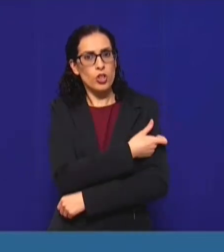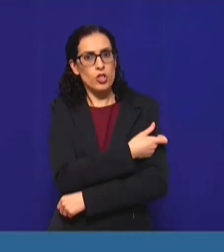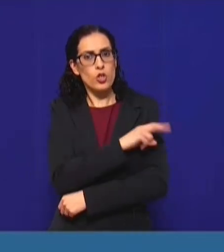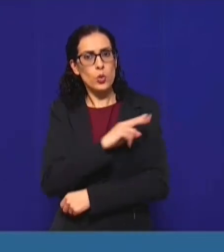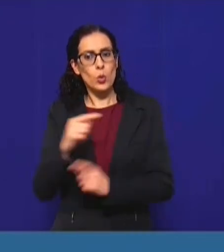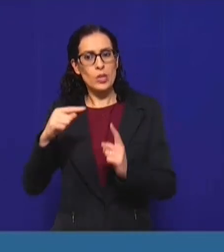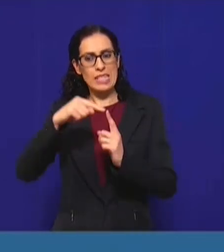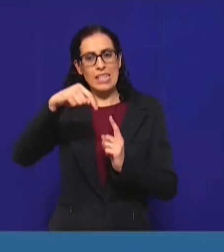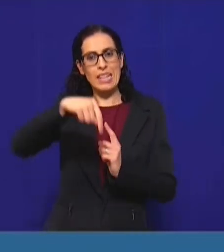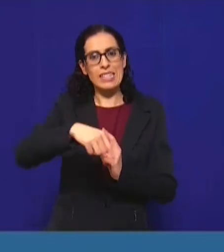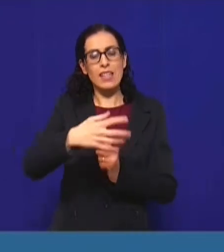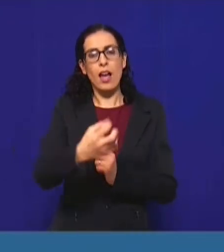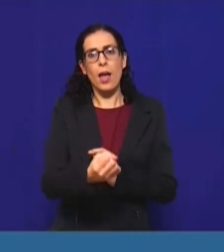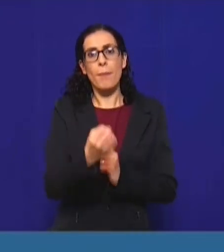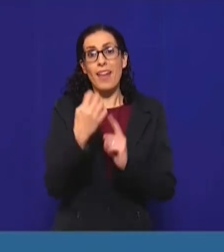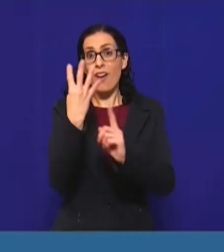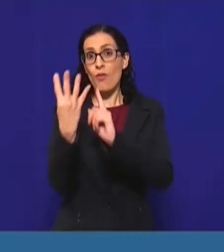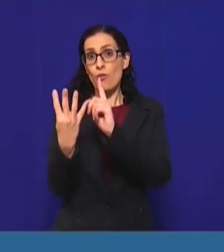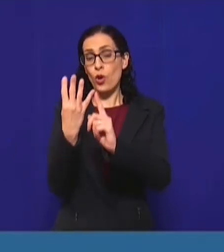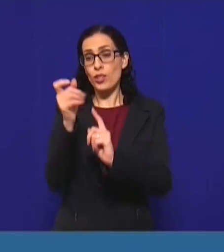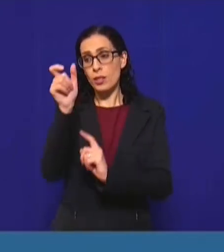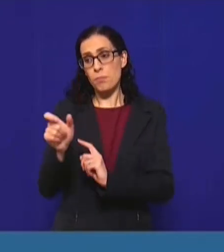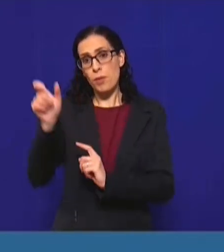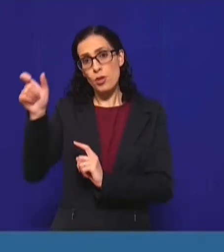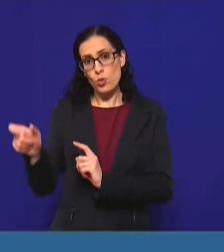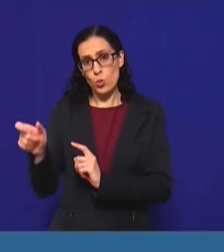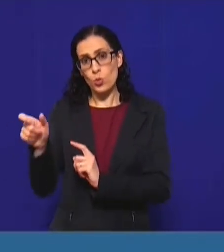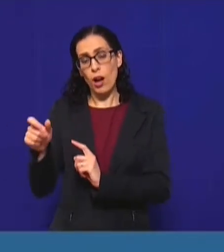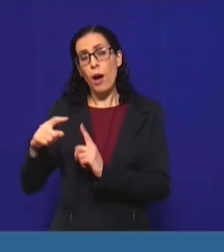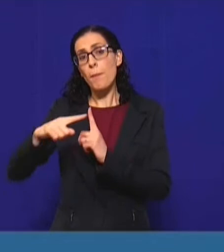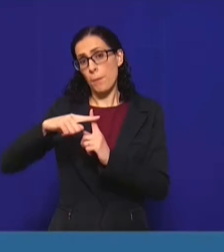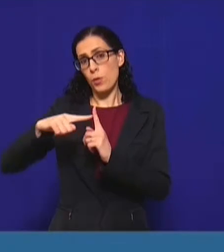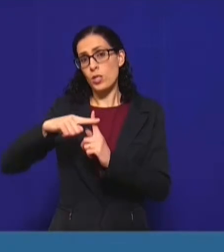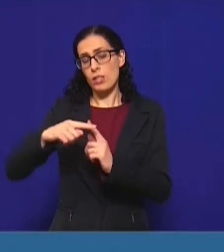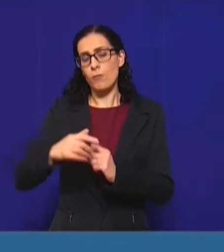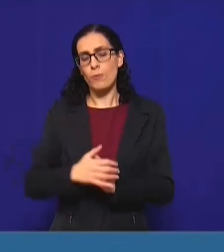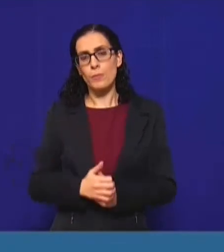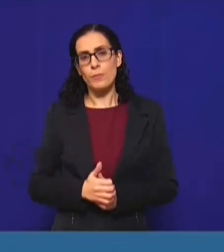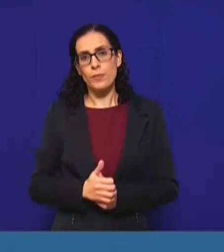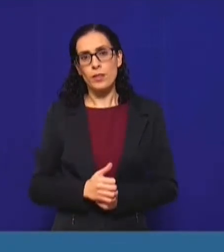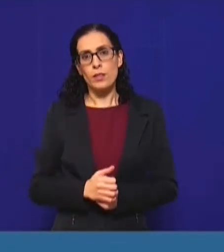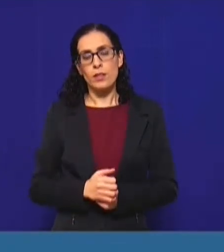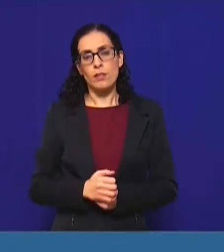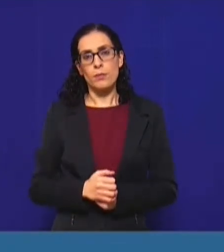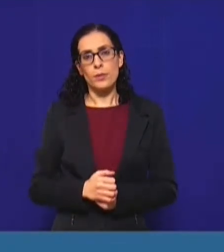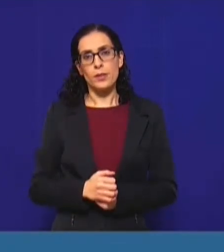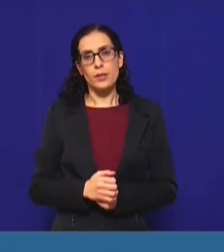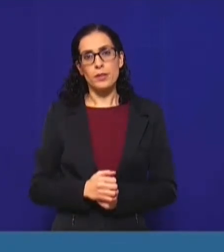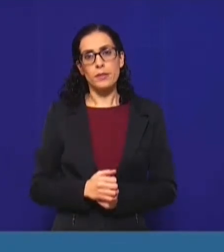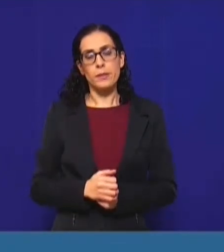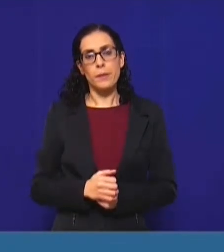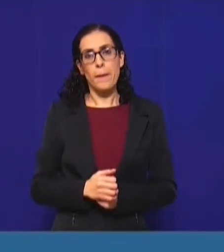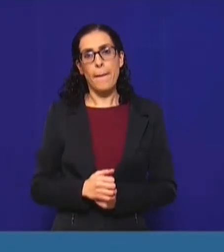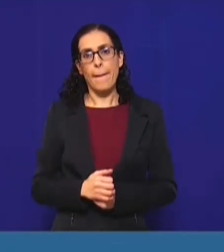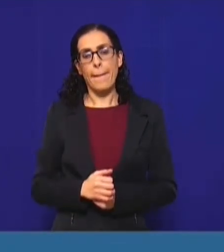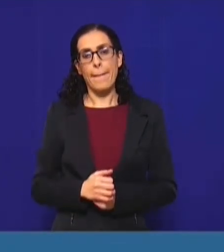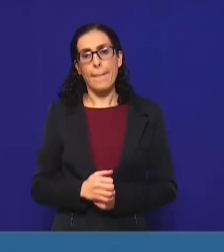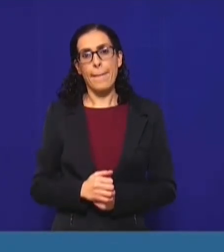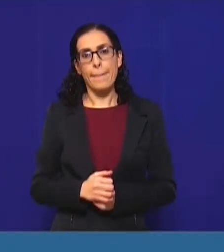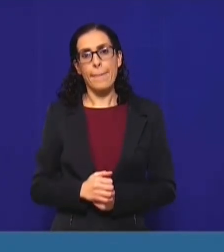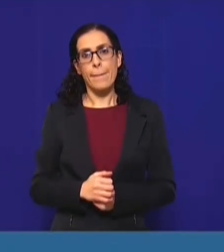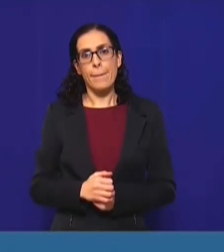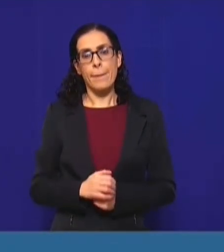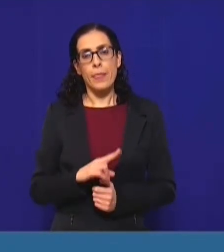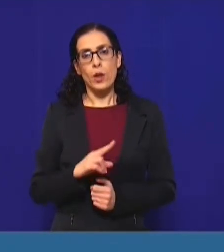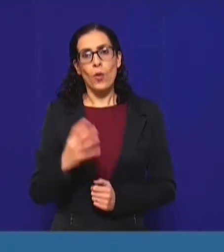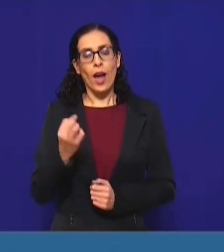bħalissa hemmhekk għandna 14 il-persuna li huwa attiv bħala residenti. U anka bħalissa hemm